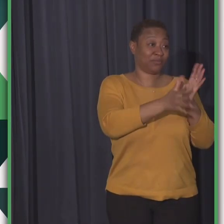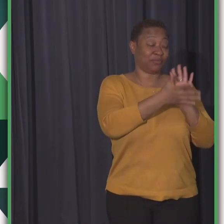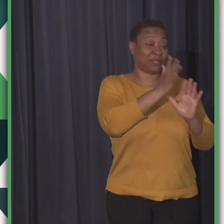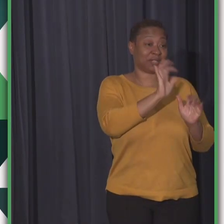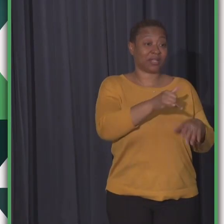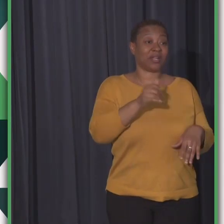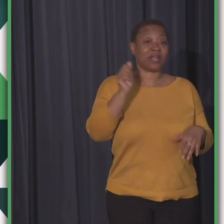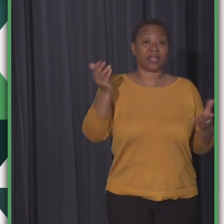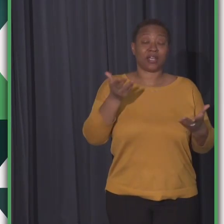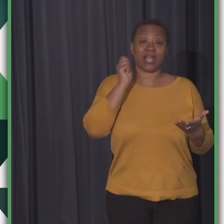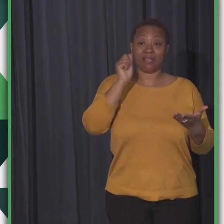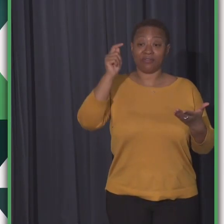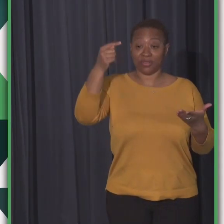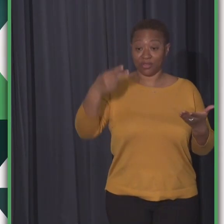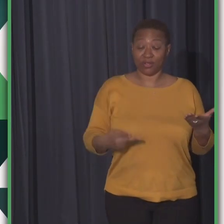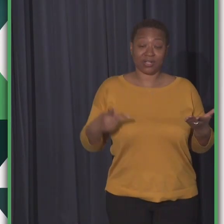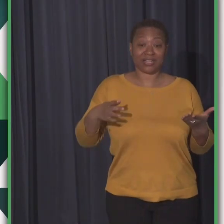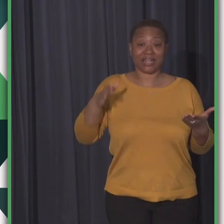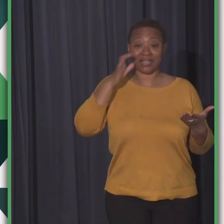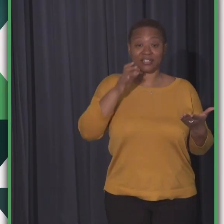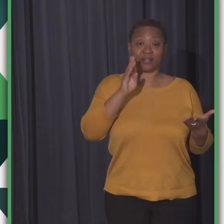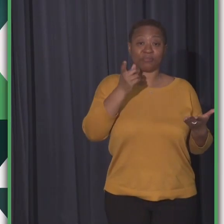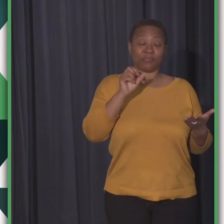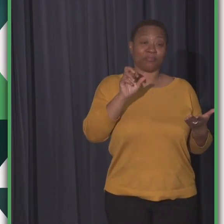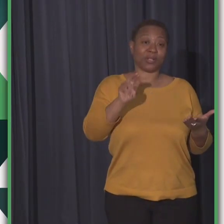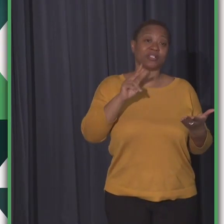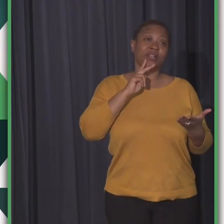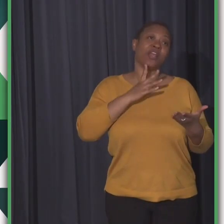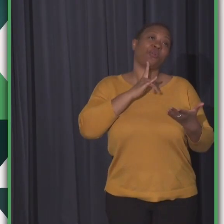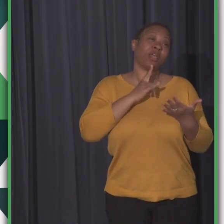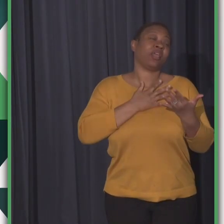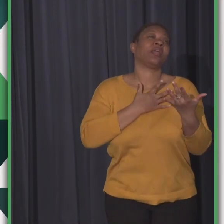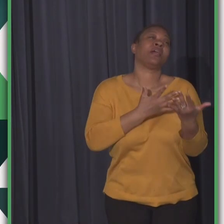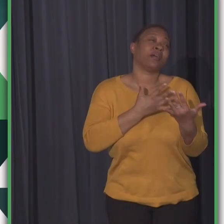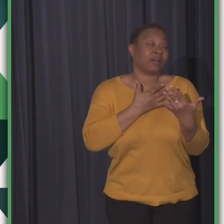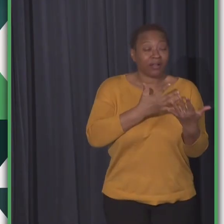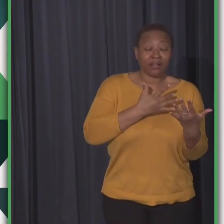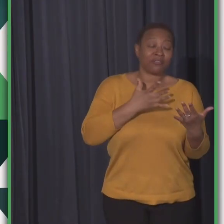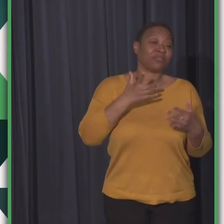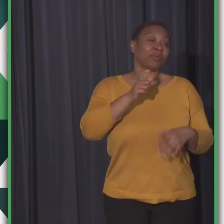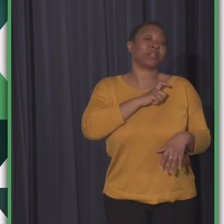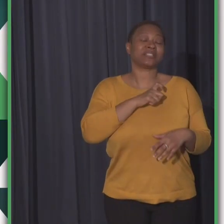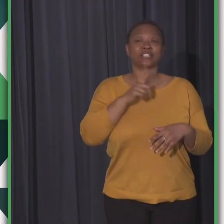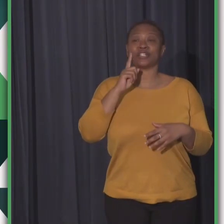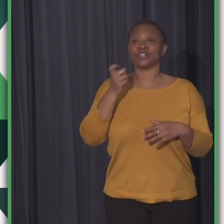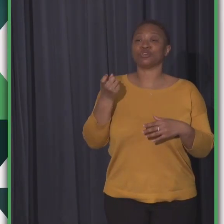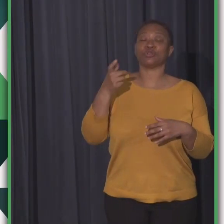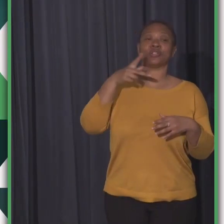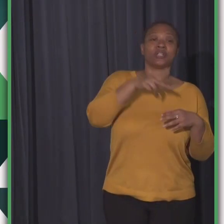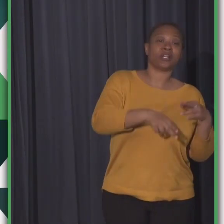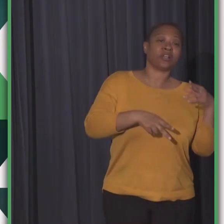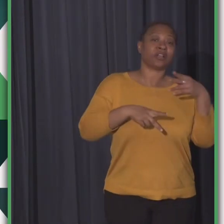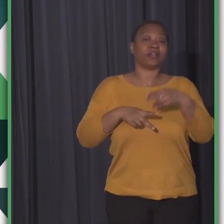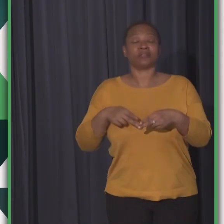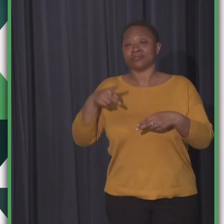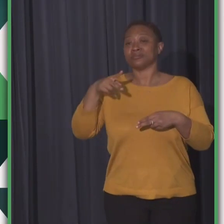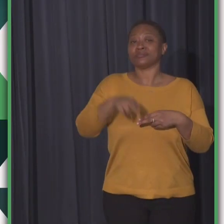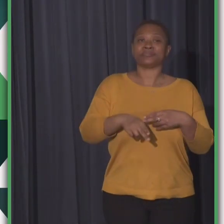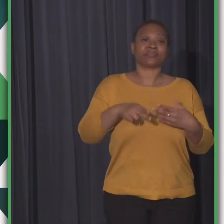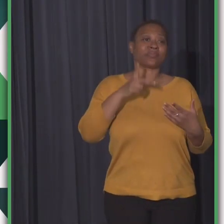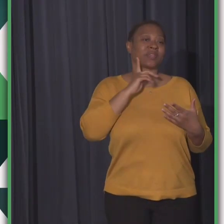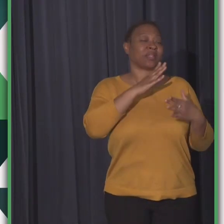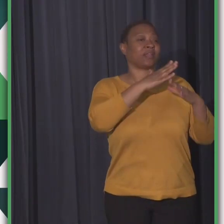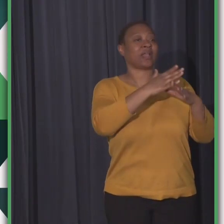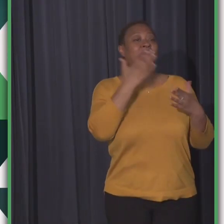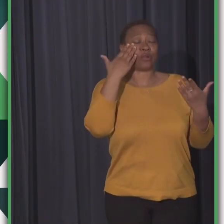Here every Thursday to listen to Burton gush over the police and cut each other off. Woods and Burton cut each other off I don't know